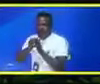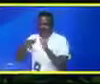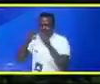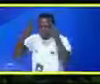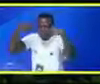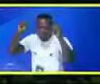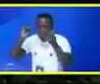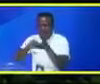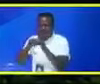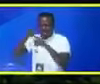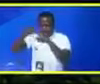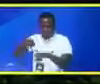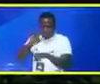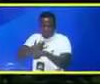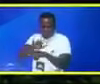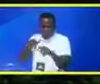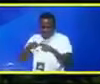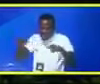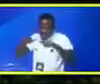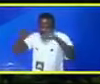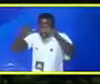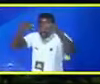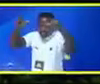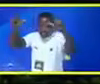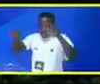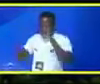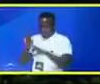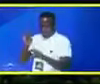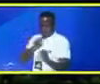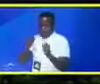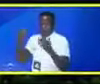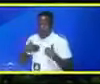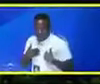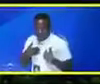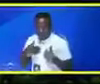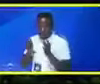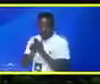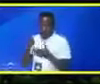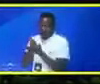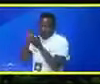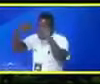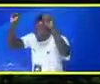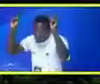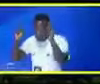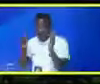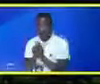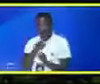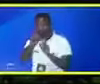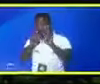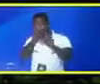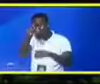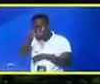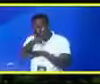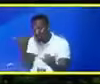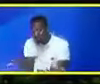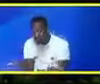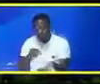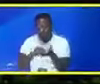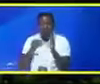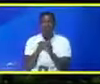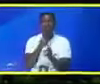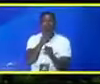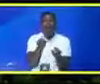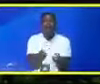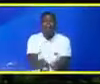the level of spiritual illumination that you have. My question for you tonight, ladies and gentlemen, is how